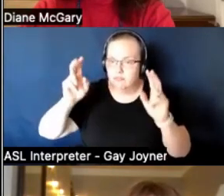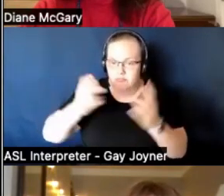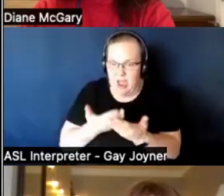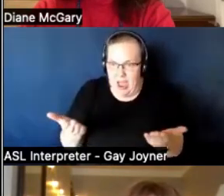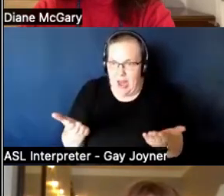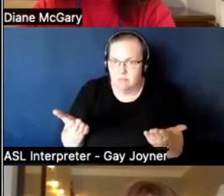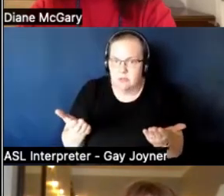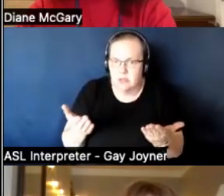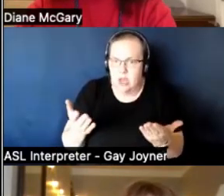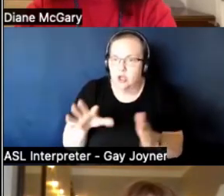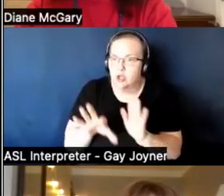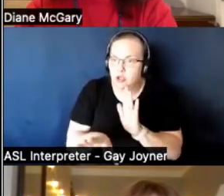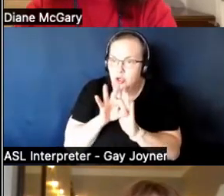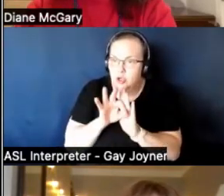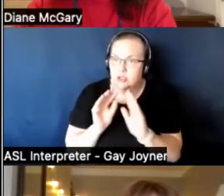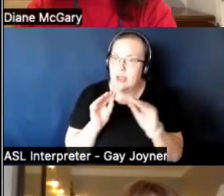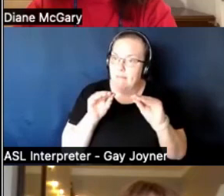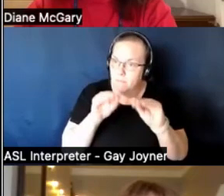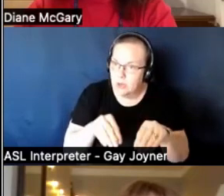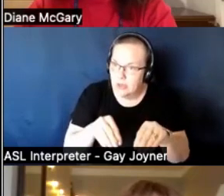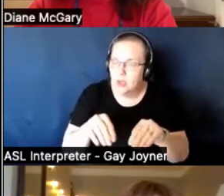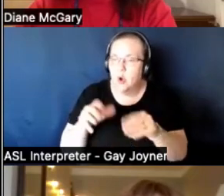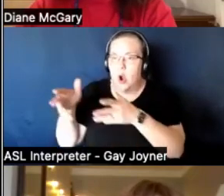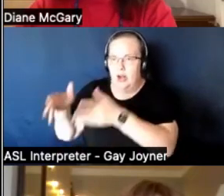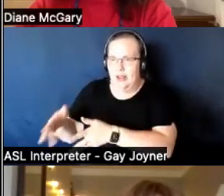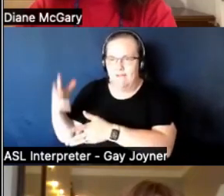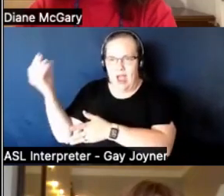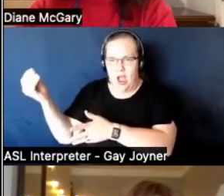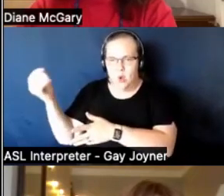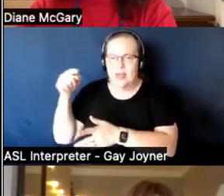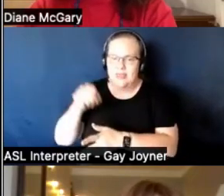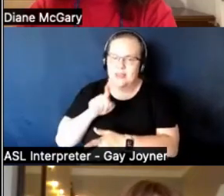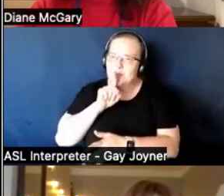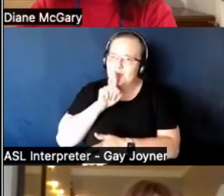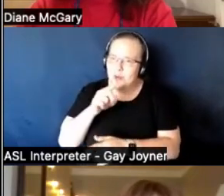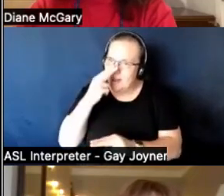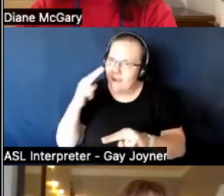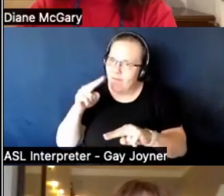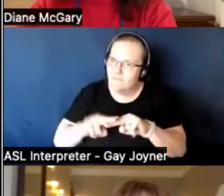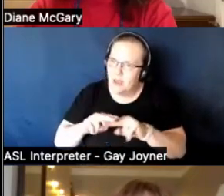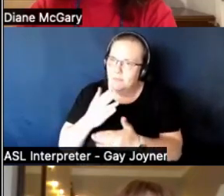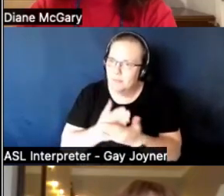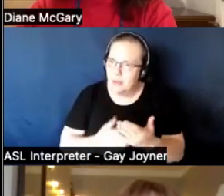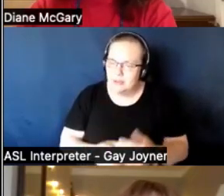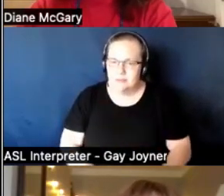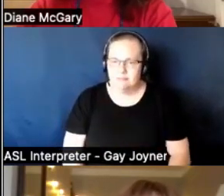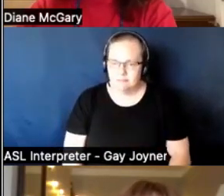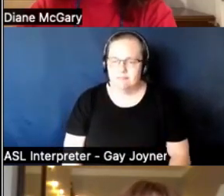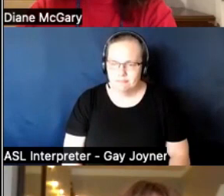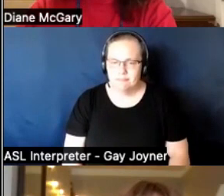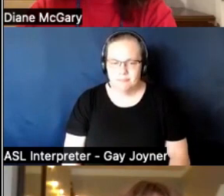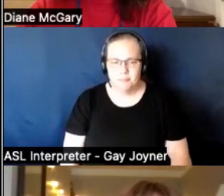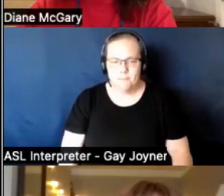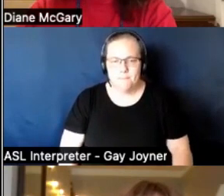put in, what items they choose to leave out. Right. This is a really fun piece. Yeah. I